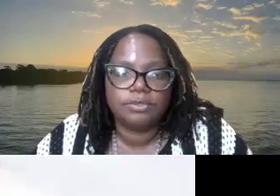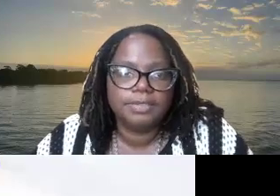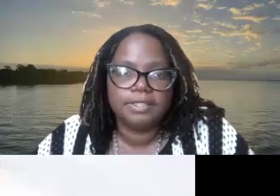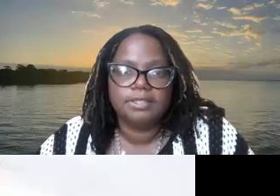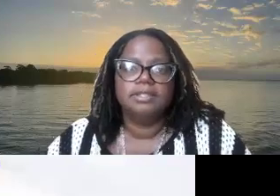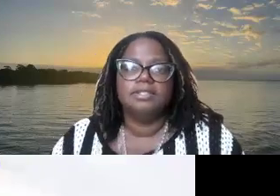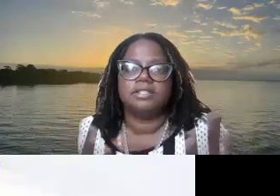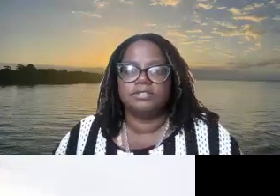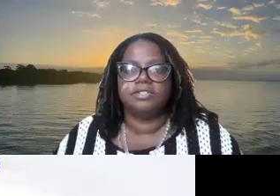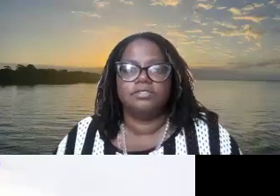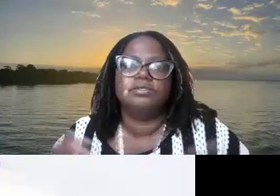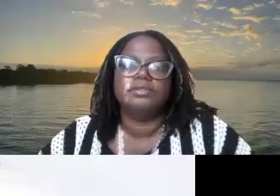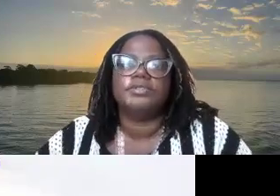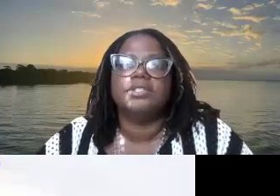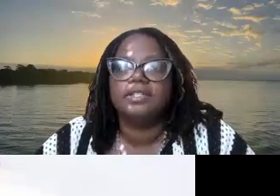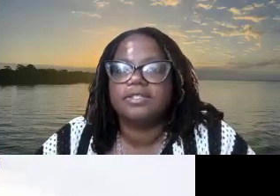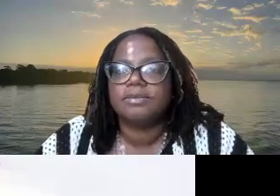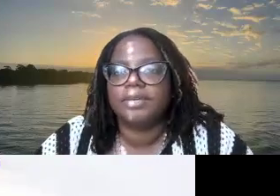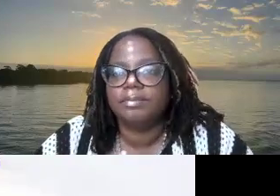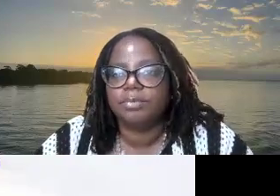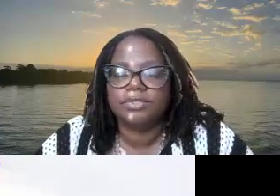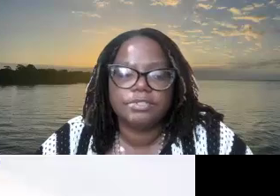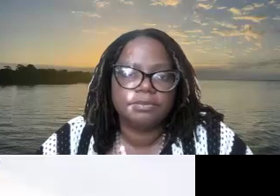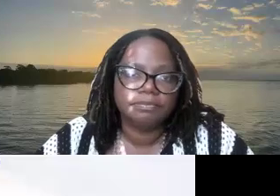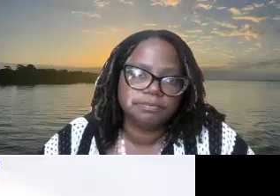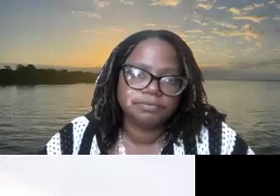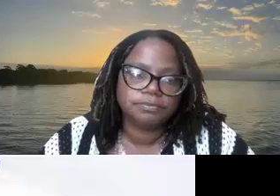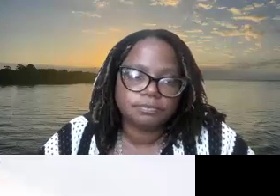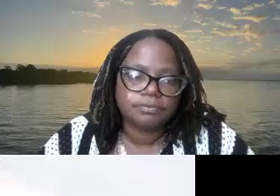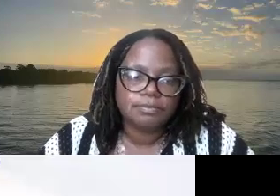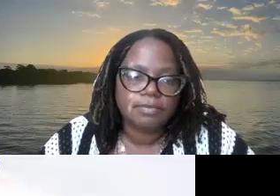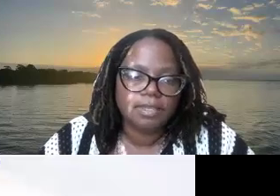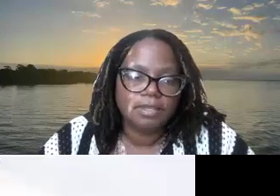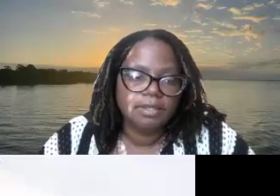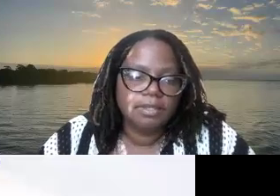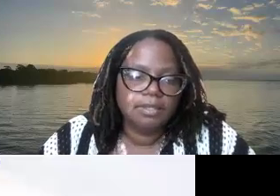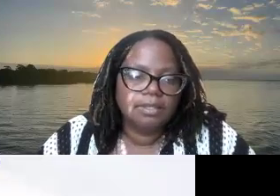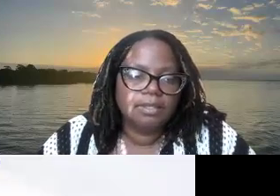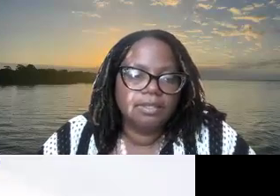practice of cultural humility, is to understand your own cultural identities and why they're important to you.